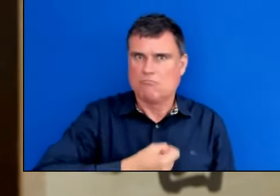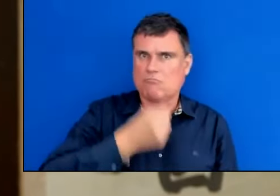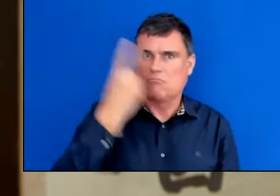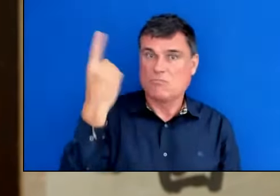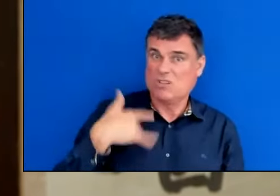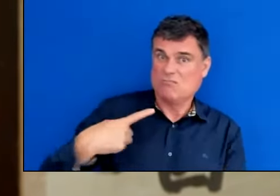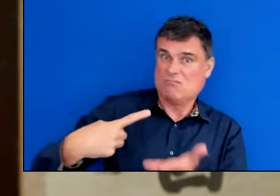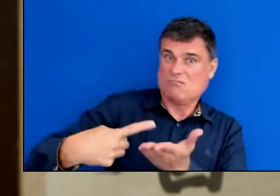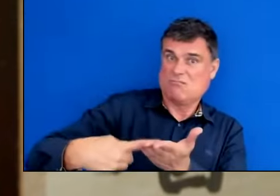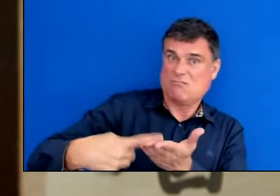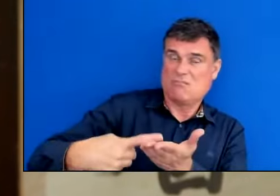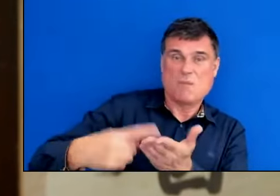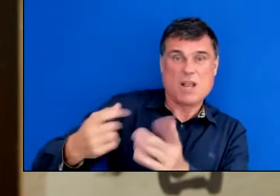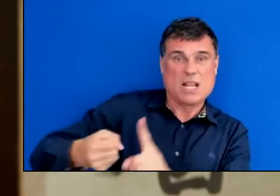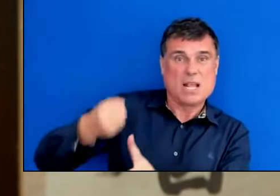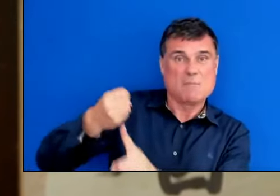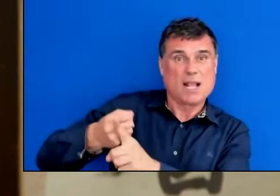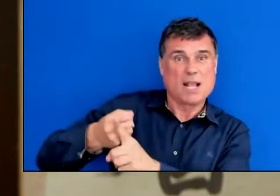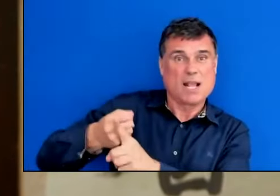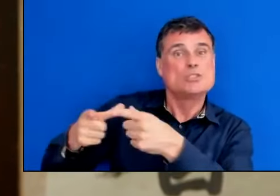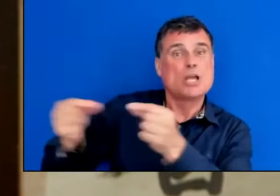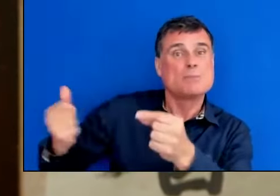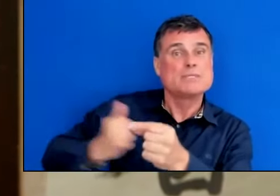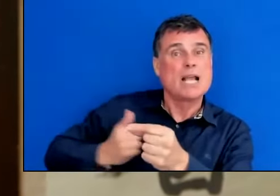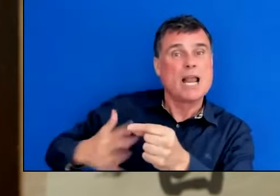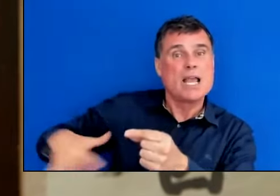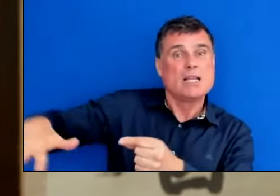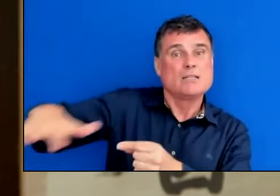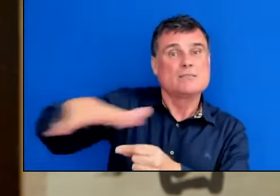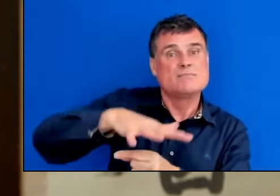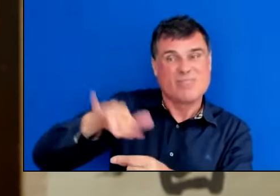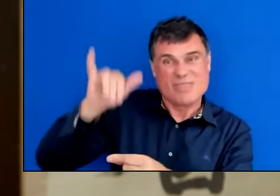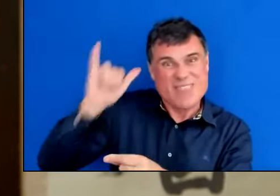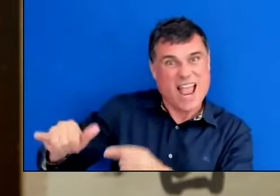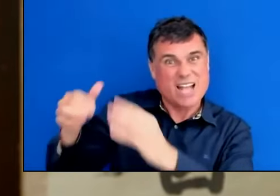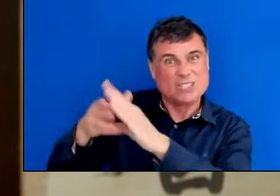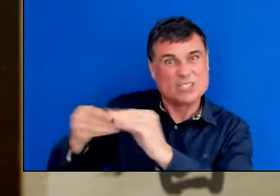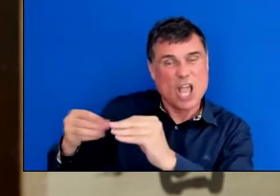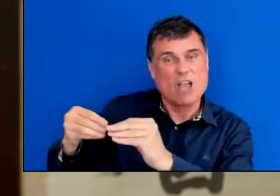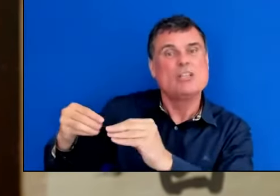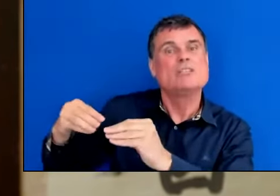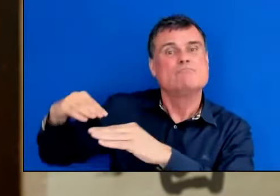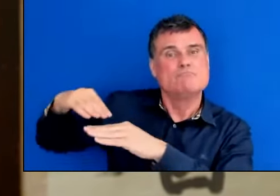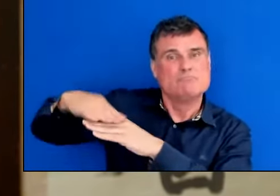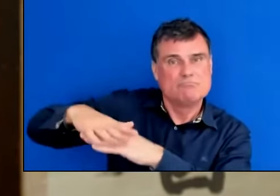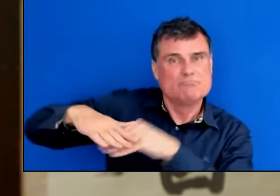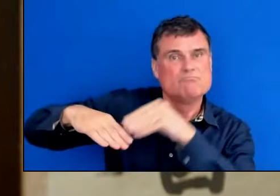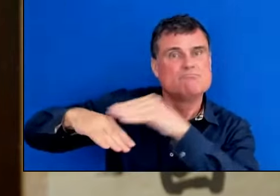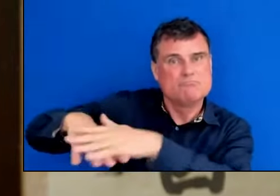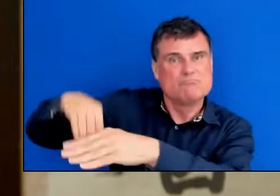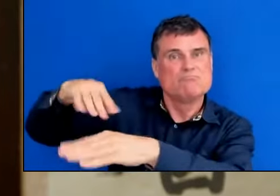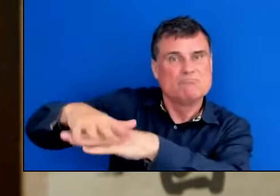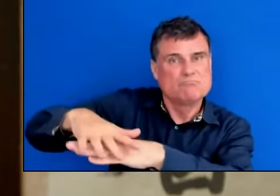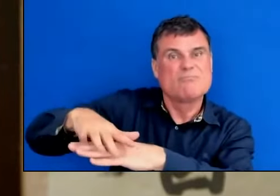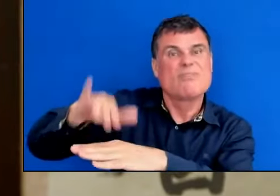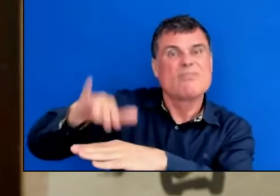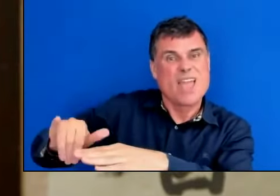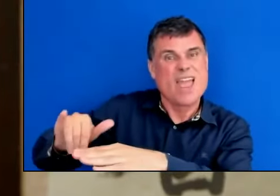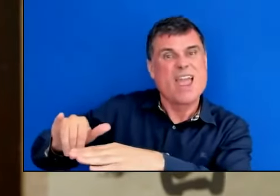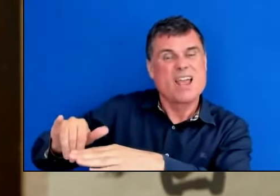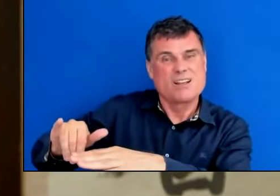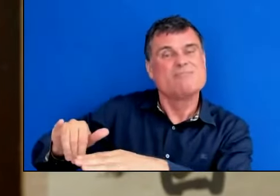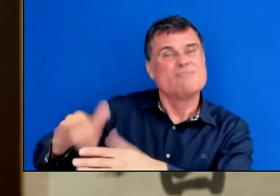legacy items we're talking about today with respect to the impact on Japanese Canadians is one I think that is long overdue.